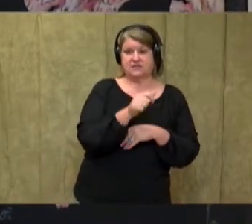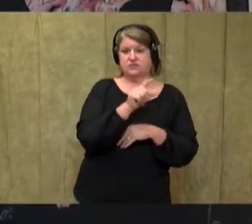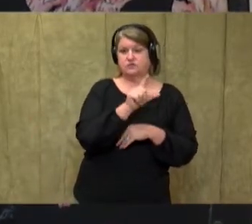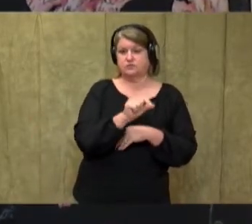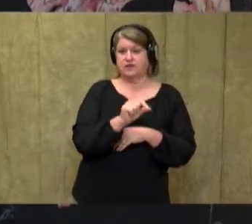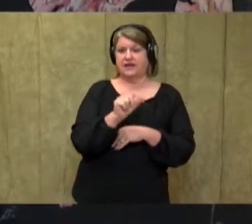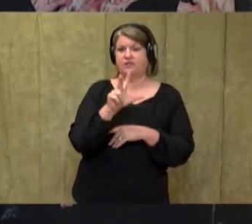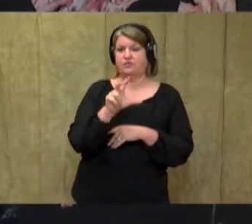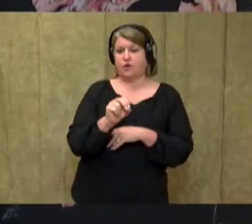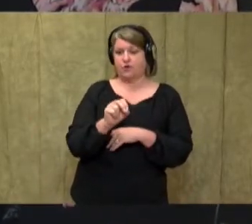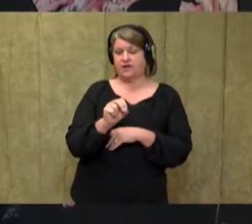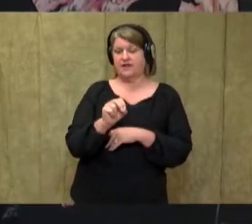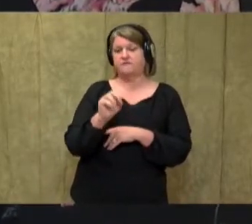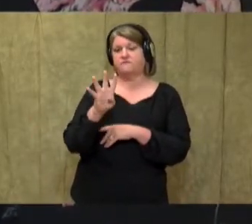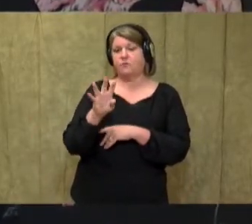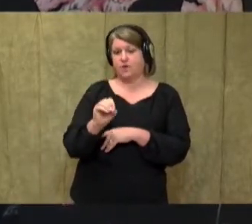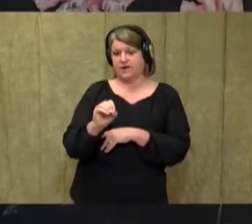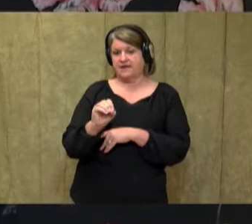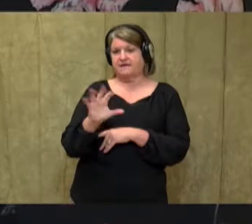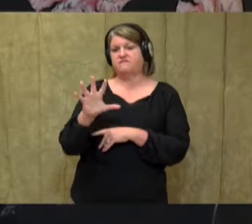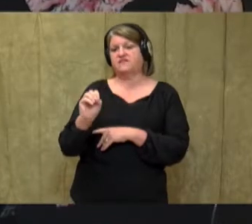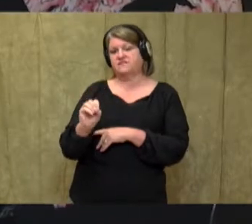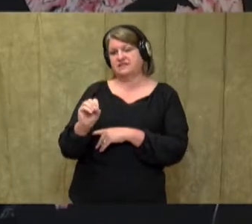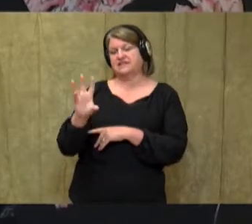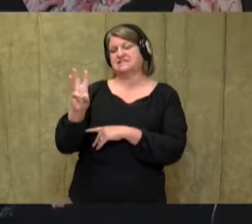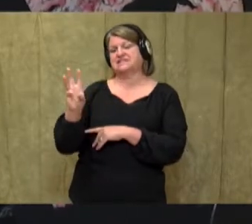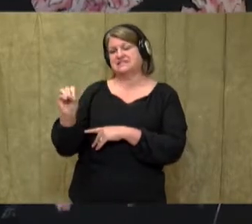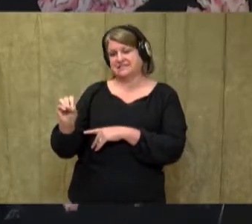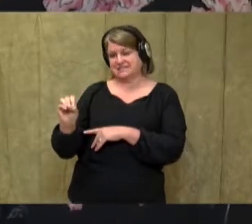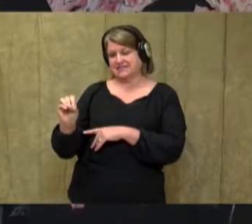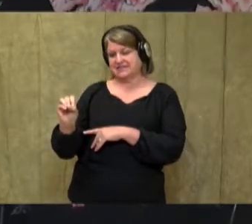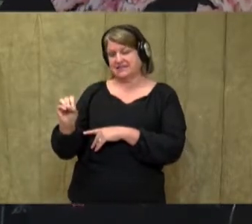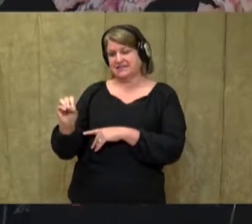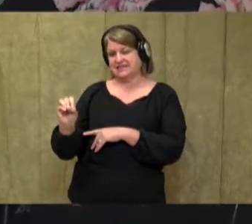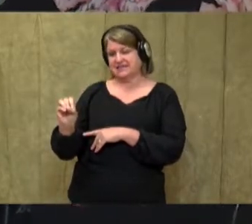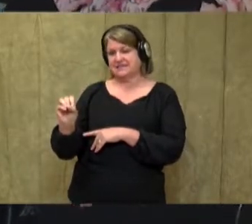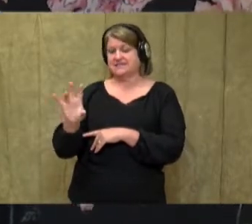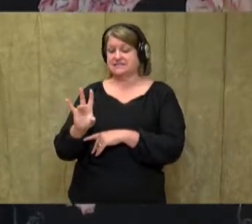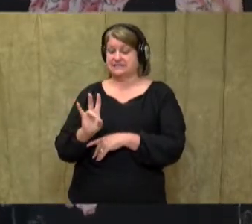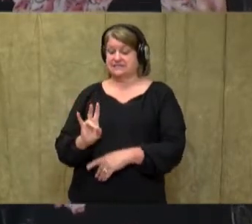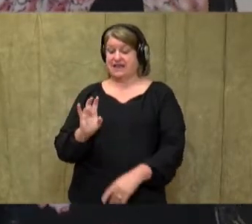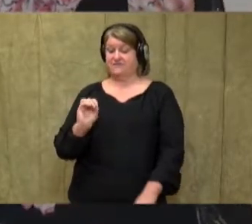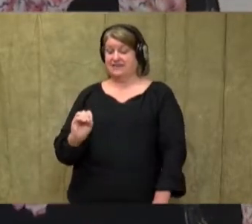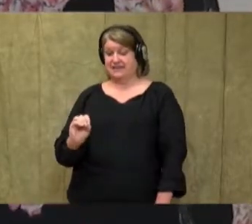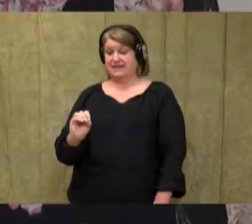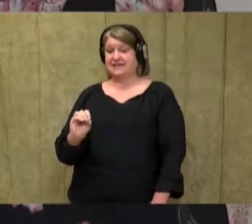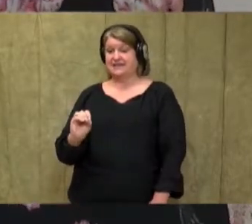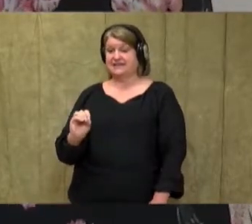30, 40, 50, 60, 70,